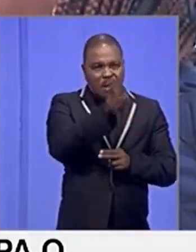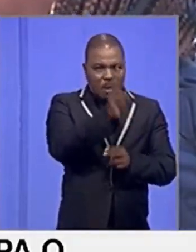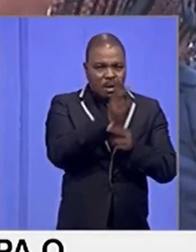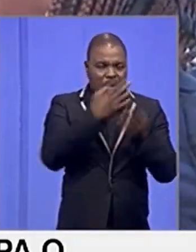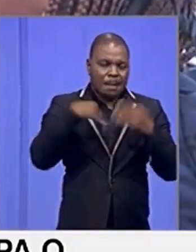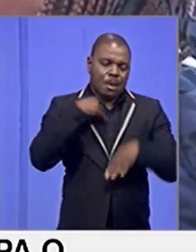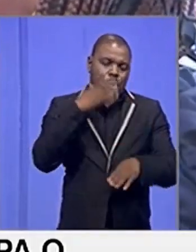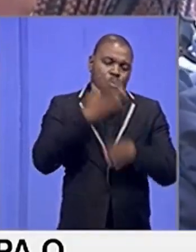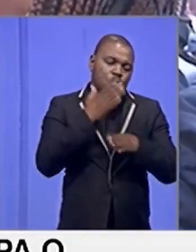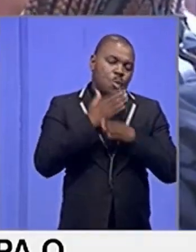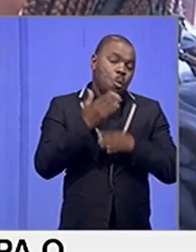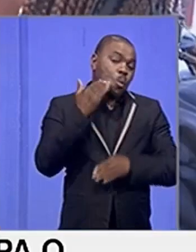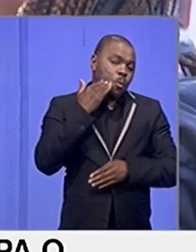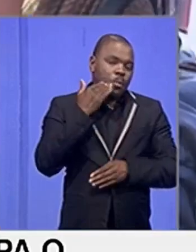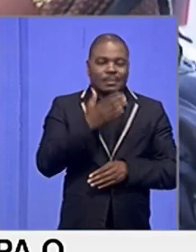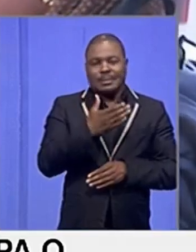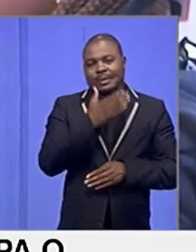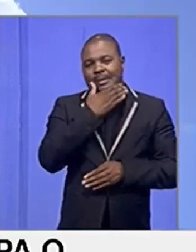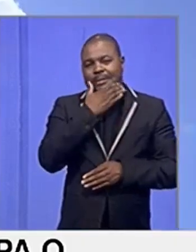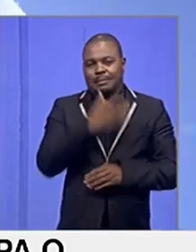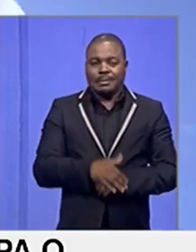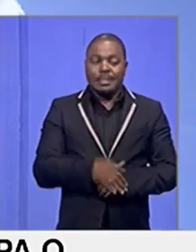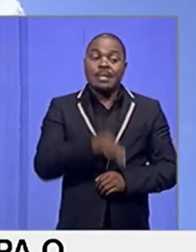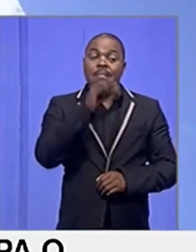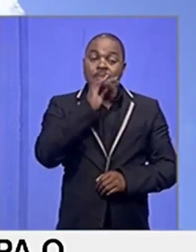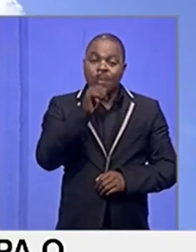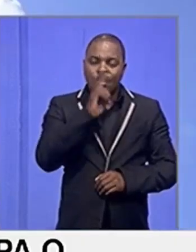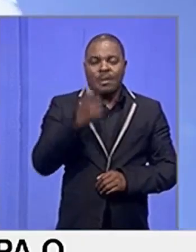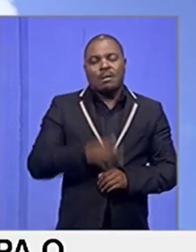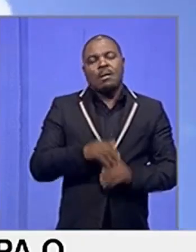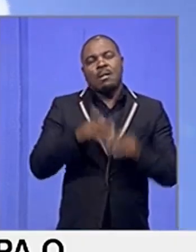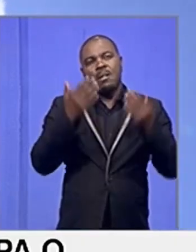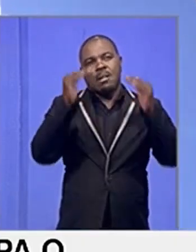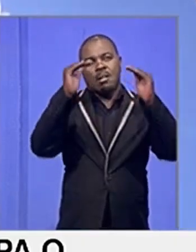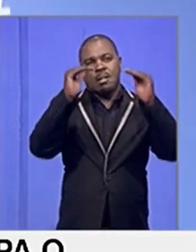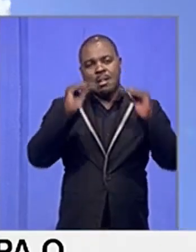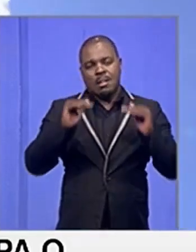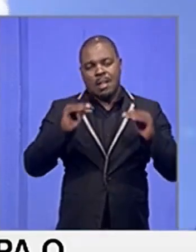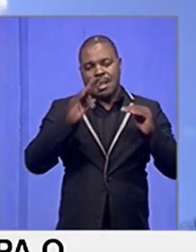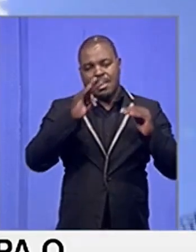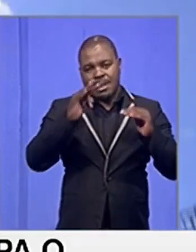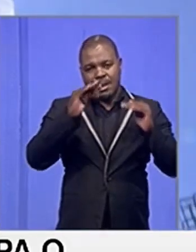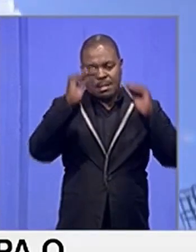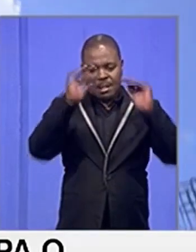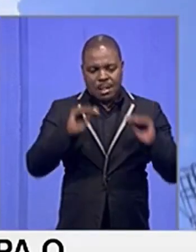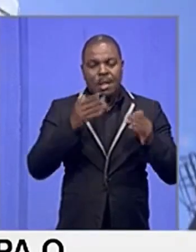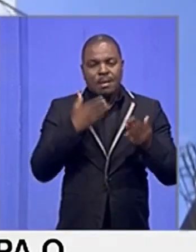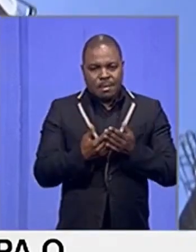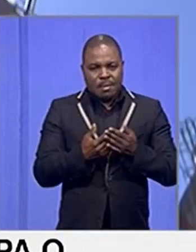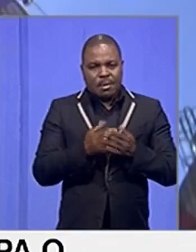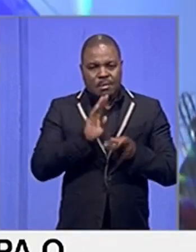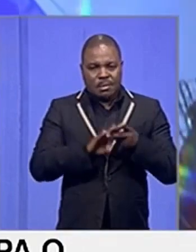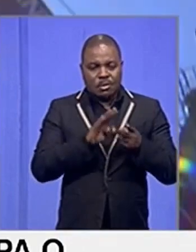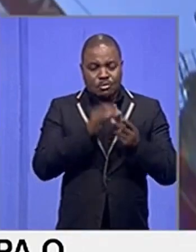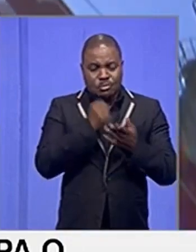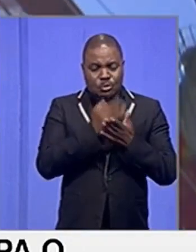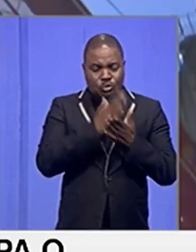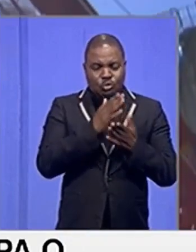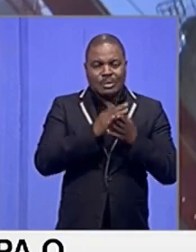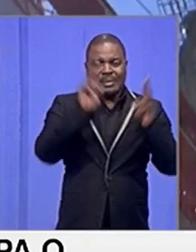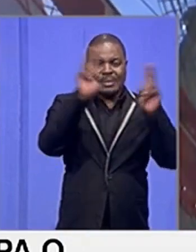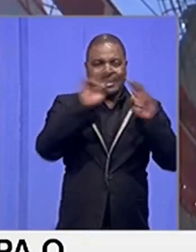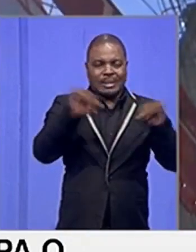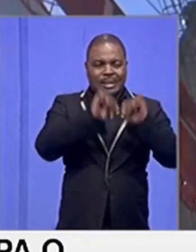ka disemere. Se se tla dira gore go fedishwe magato a mararo a gautso ya mohlagase go phema gore lenaneo la kabo